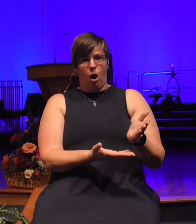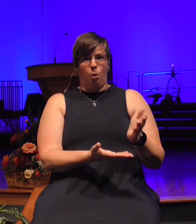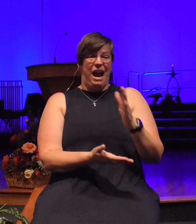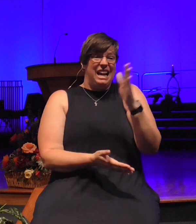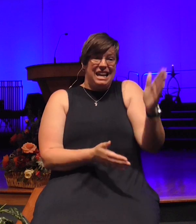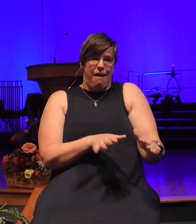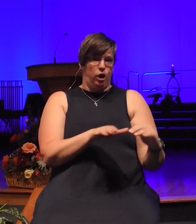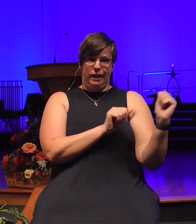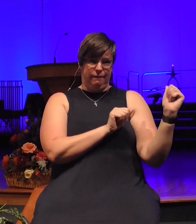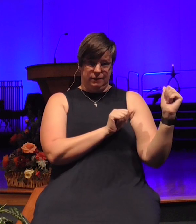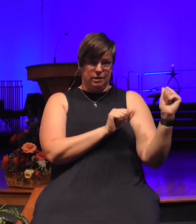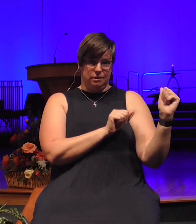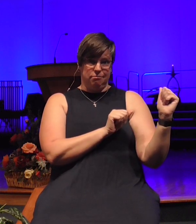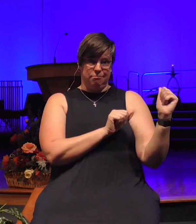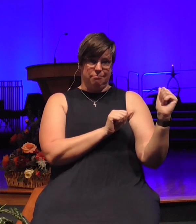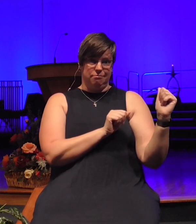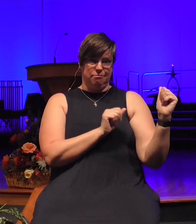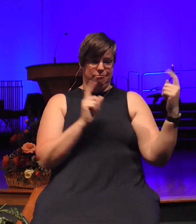leaves us.